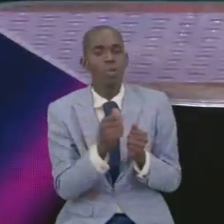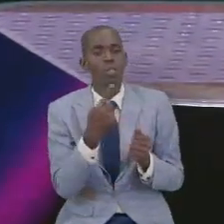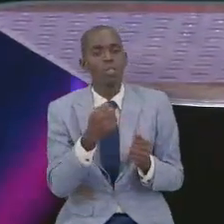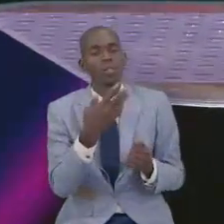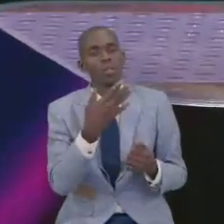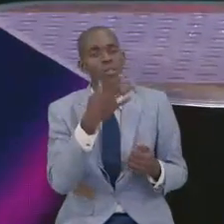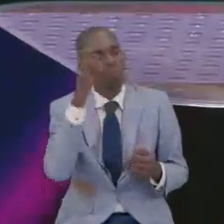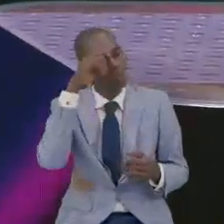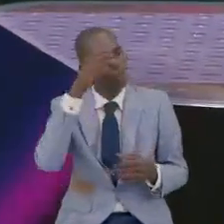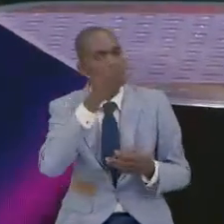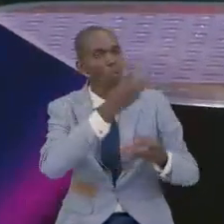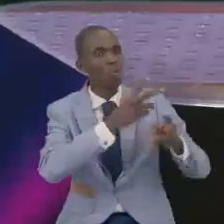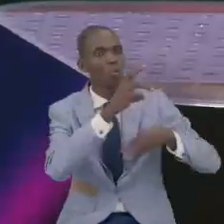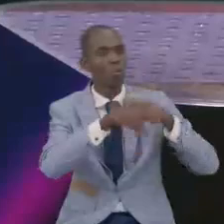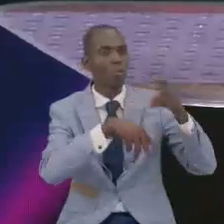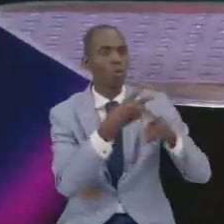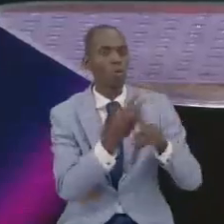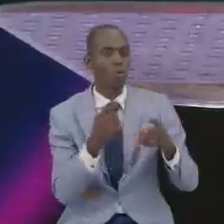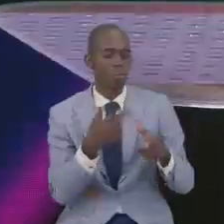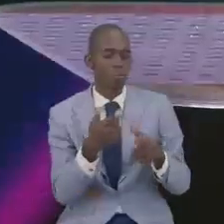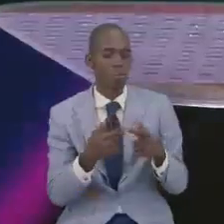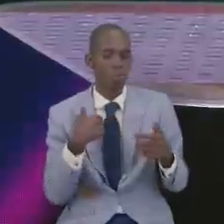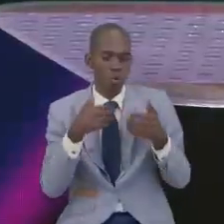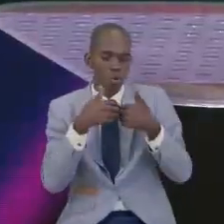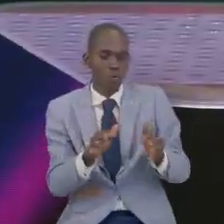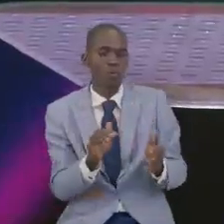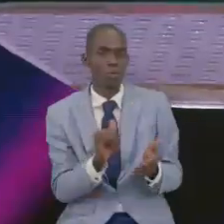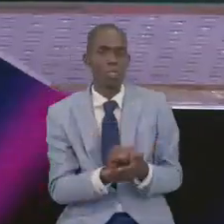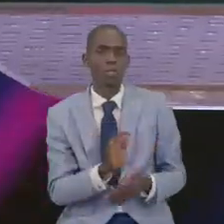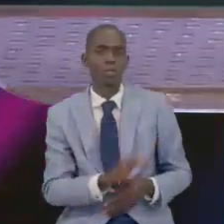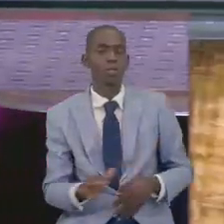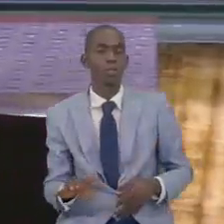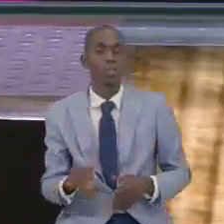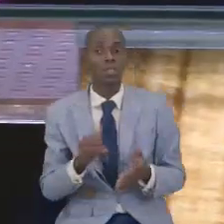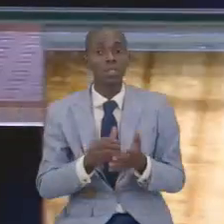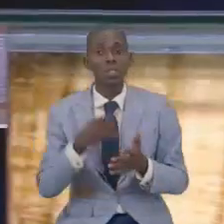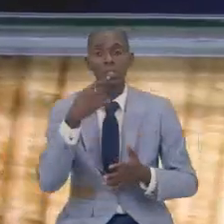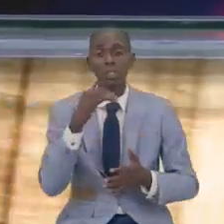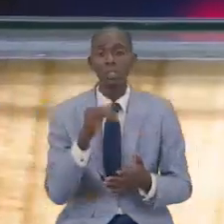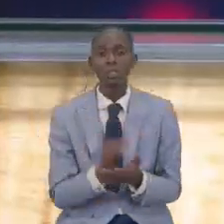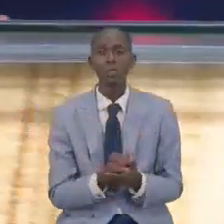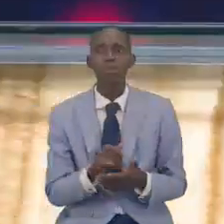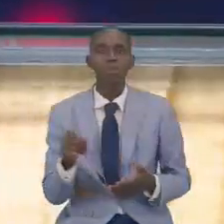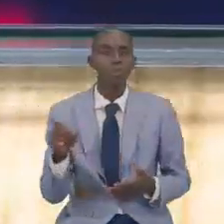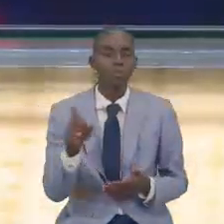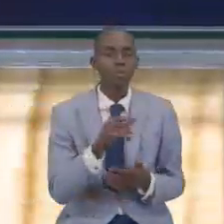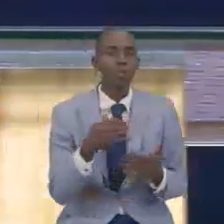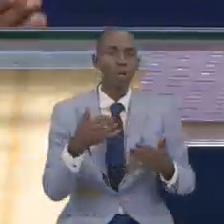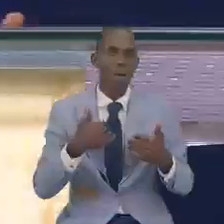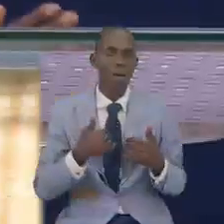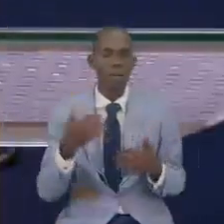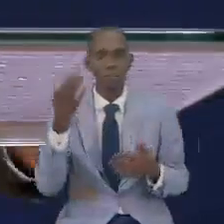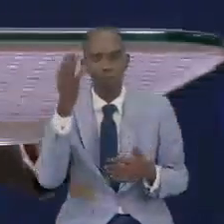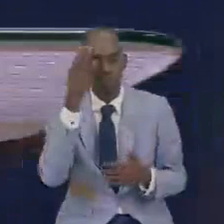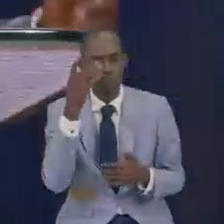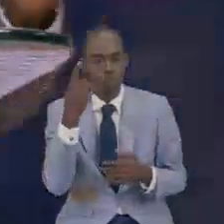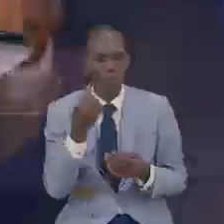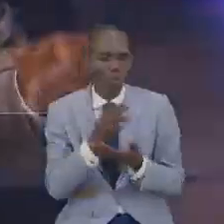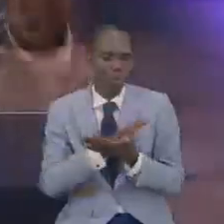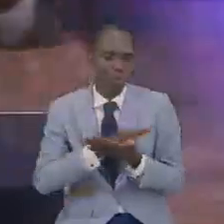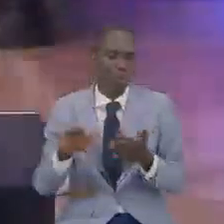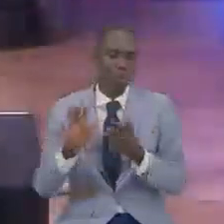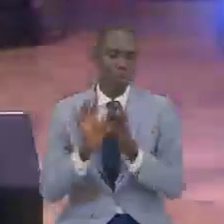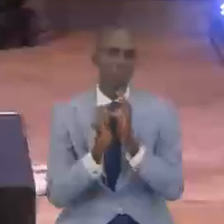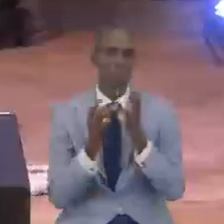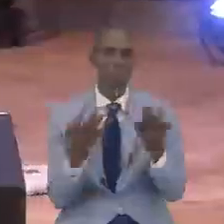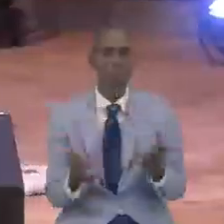then we've lost those children. But the fuller wisdom, it says that you have had, you have known the holy scriptures, which